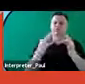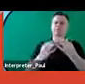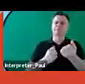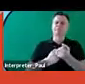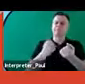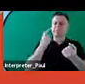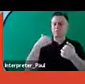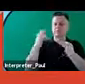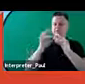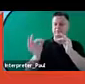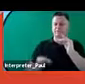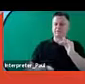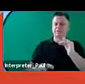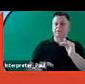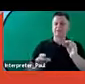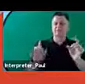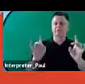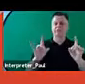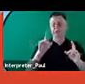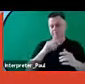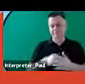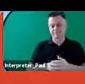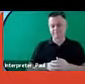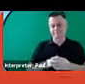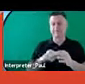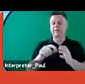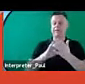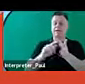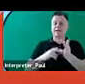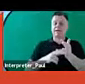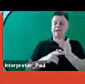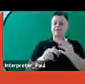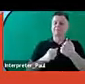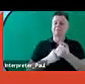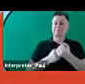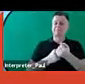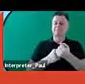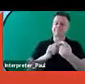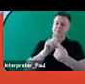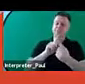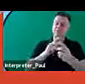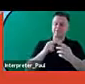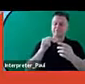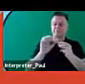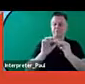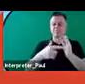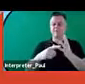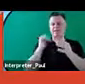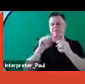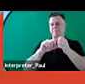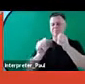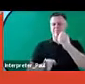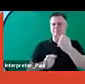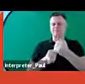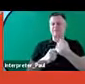spinally injured individuals. Helen is a mentor for the Backup Mentoring Program and became a trustee in 2016.